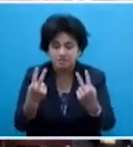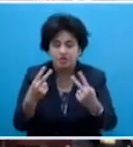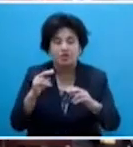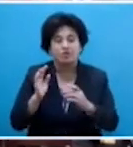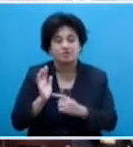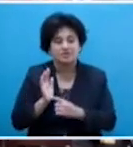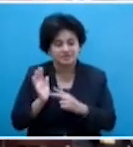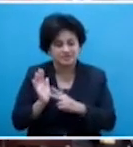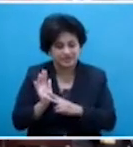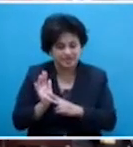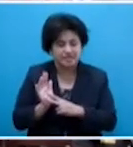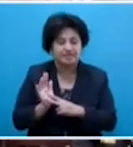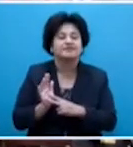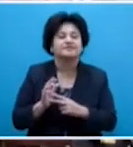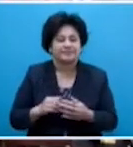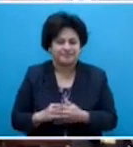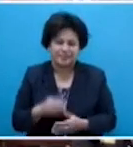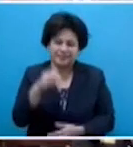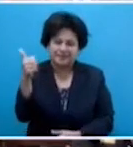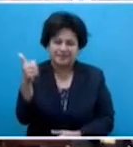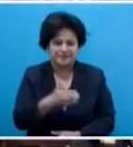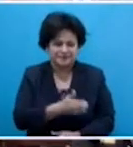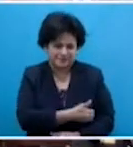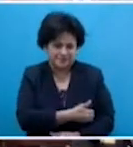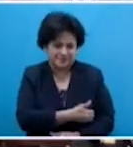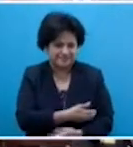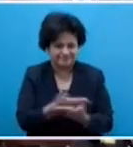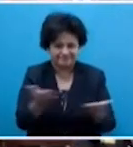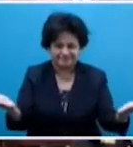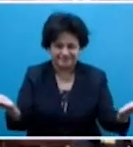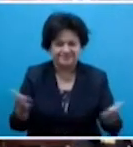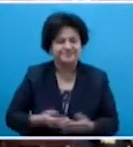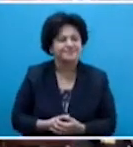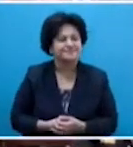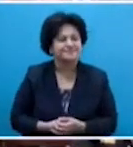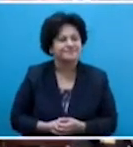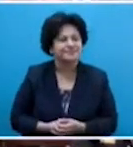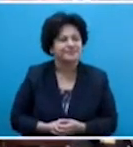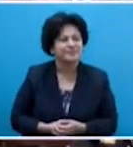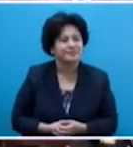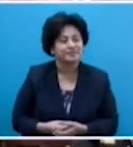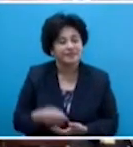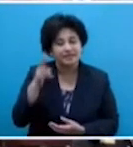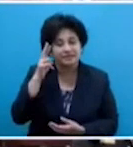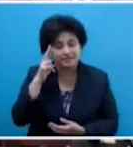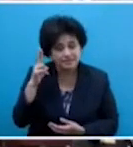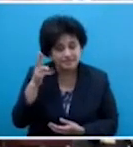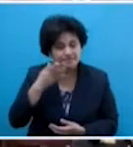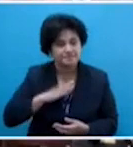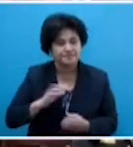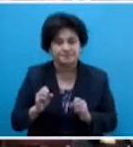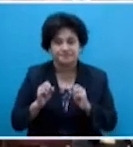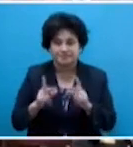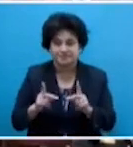from the comfort of their homes, a very good morning to you all. Mr. Speaker, sir, may I take this opportunity